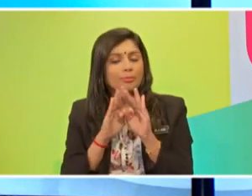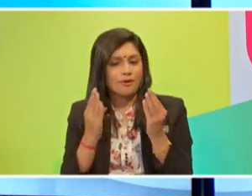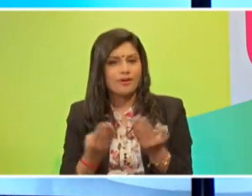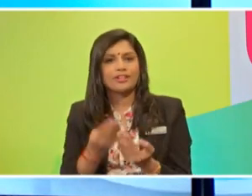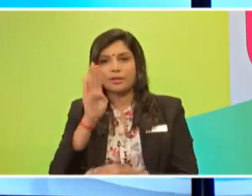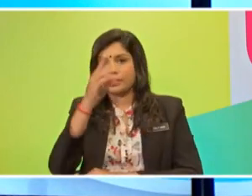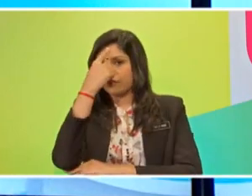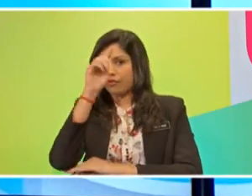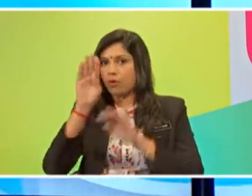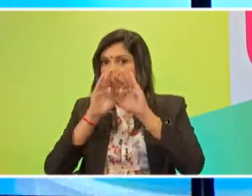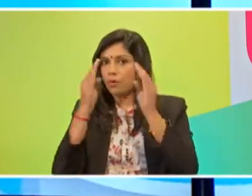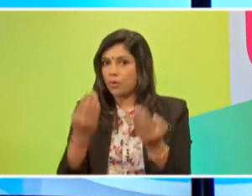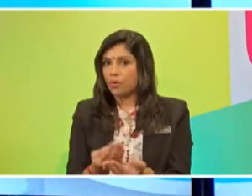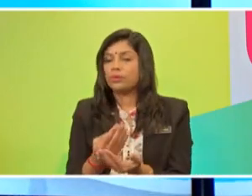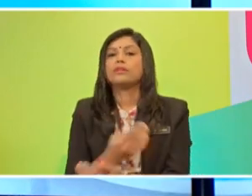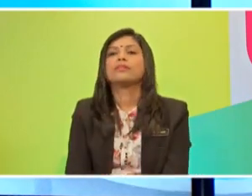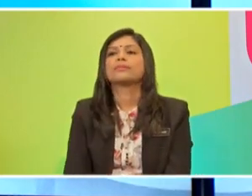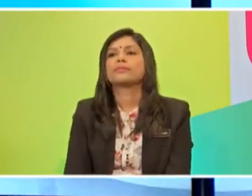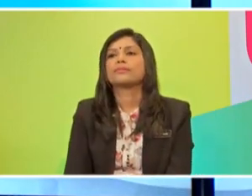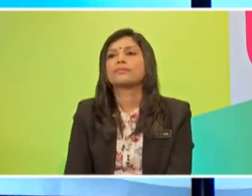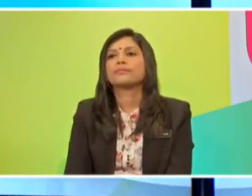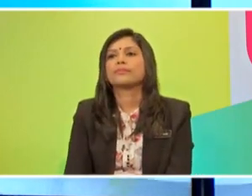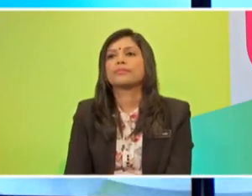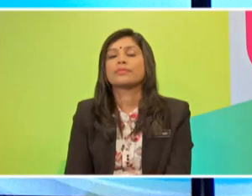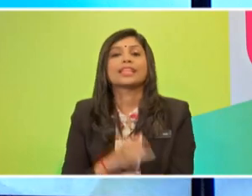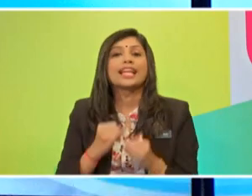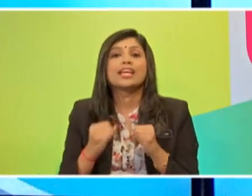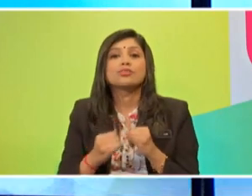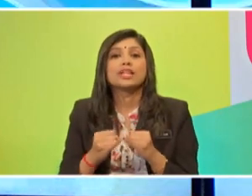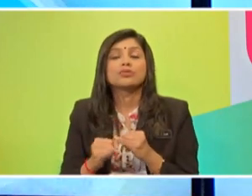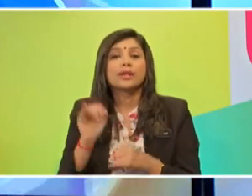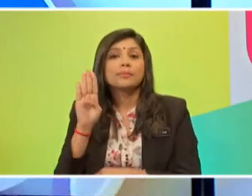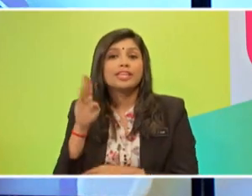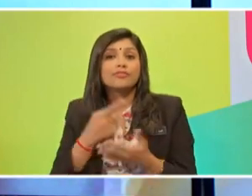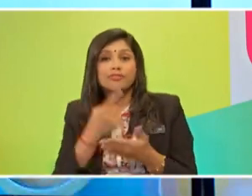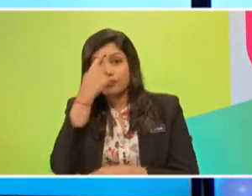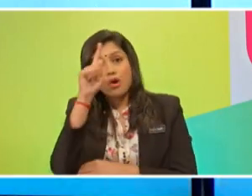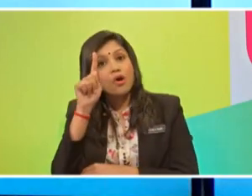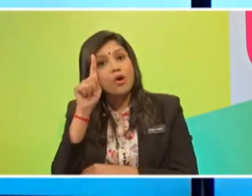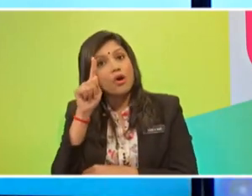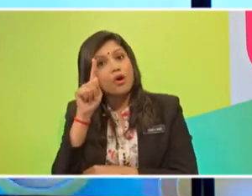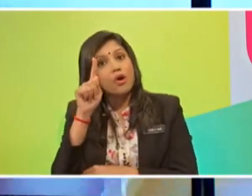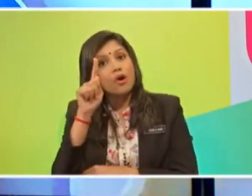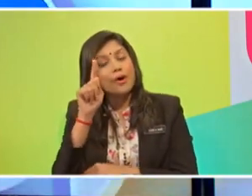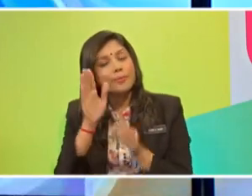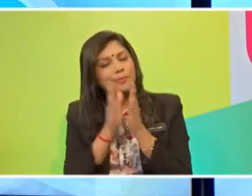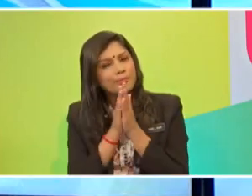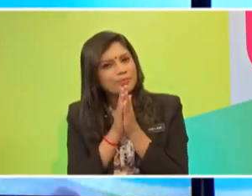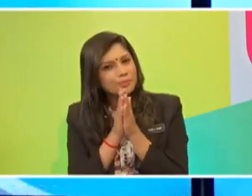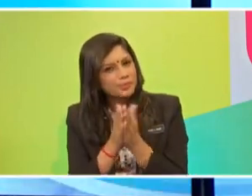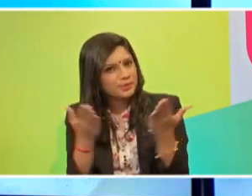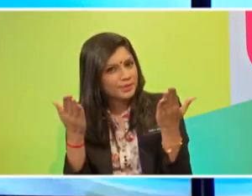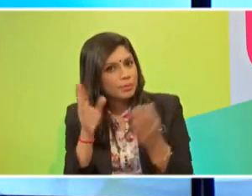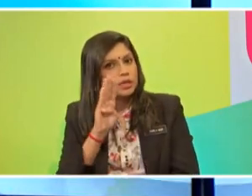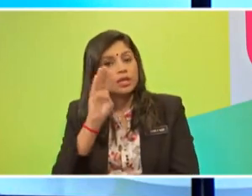Ball that starts with the letter B, and one more, which is book that starts